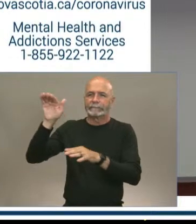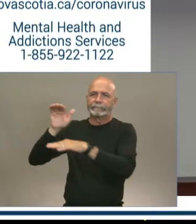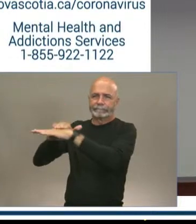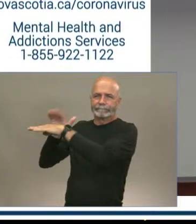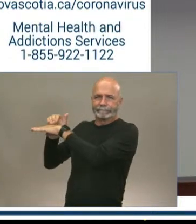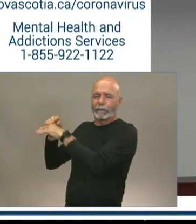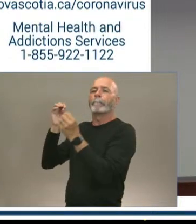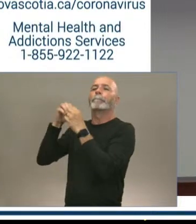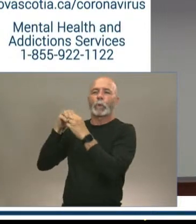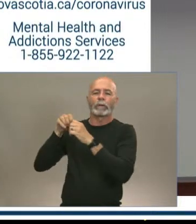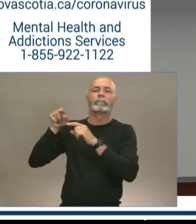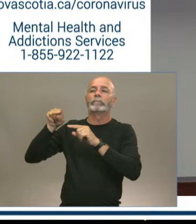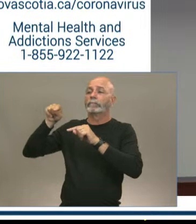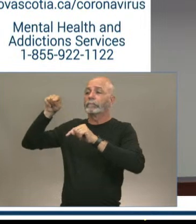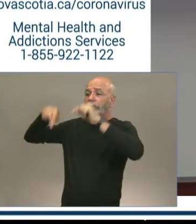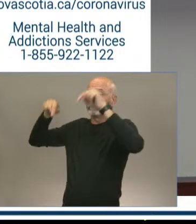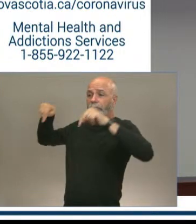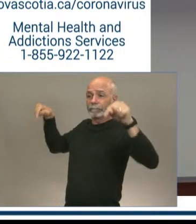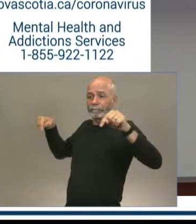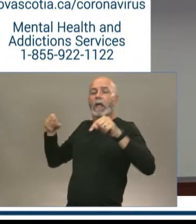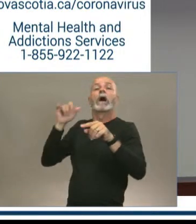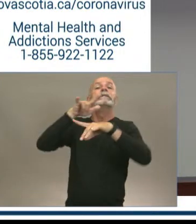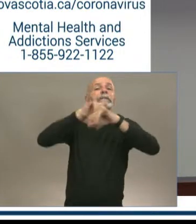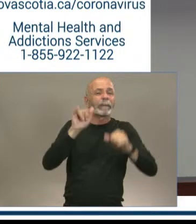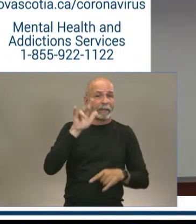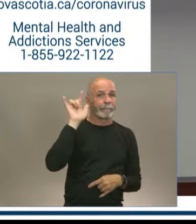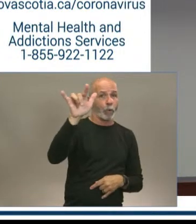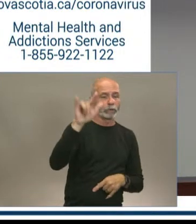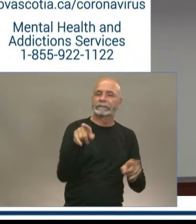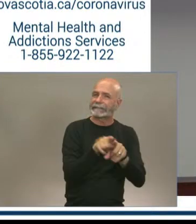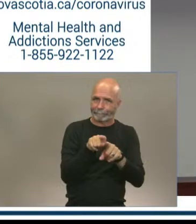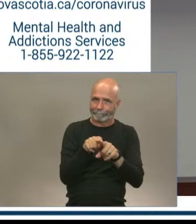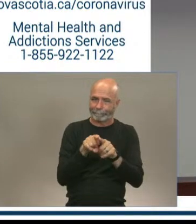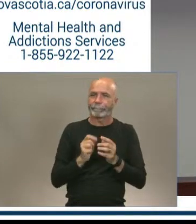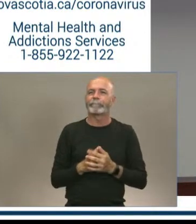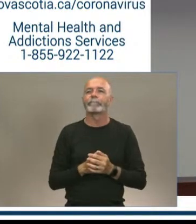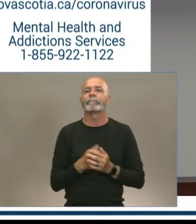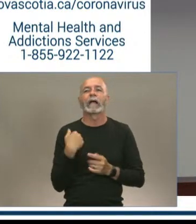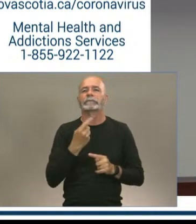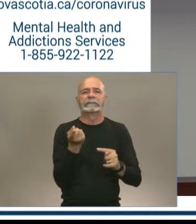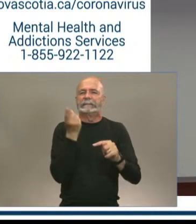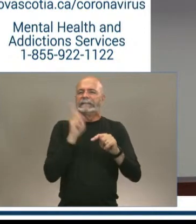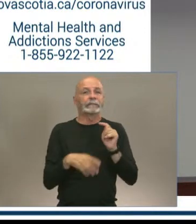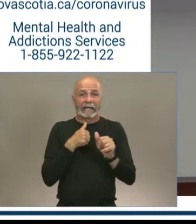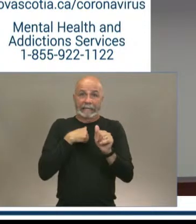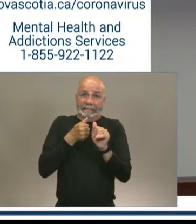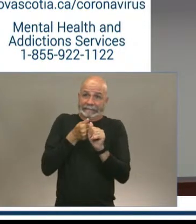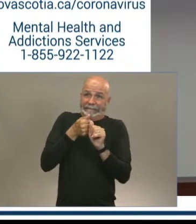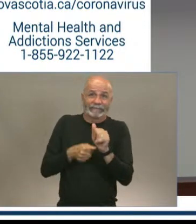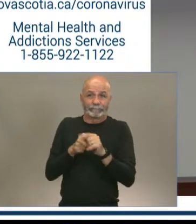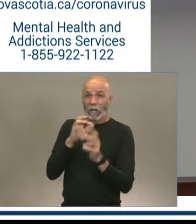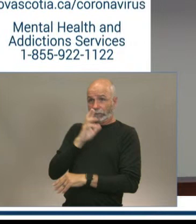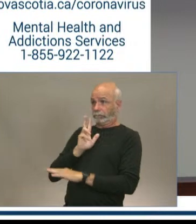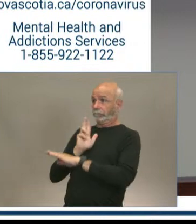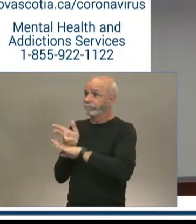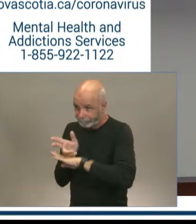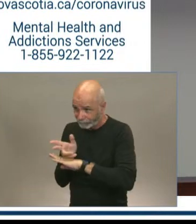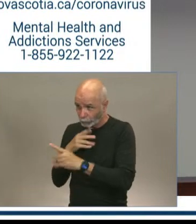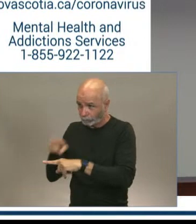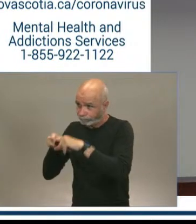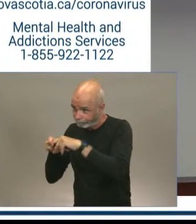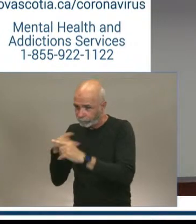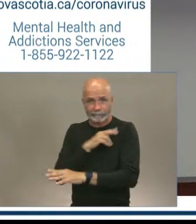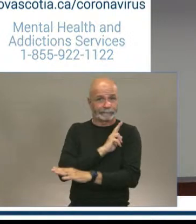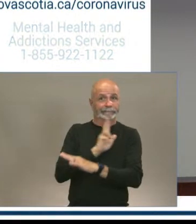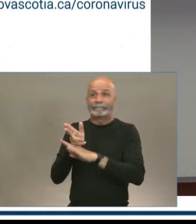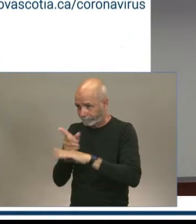doing is finding the balance. We cannot pull over every single car. There are streams, people coming from the